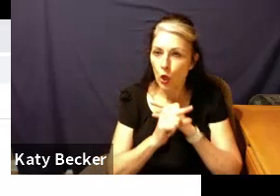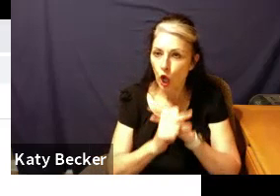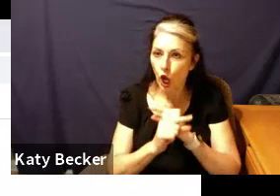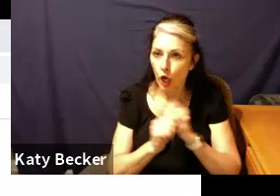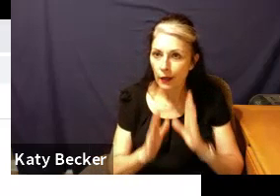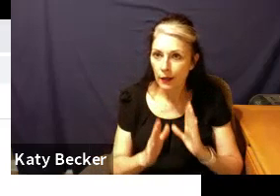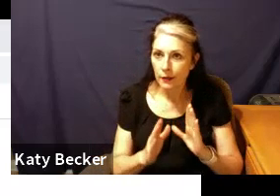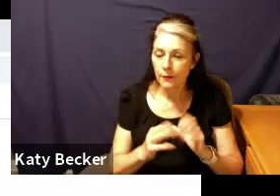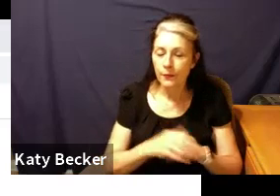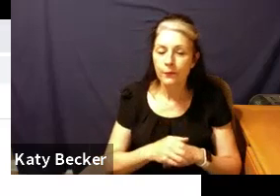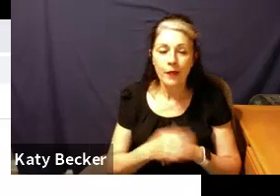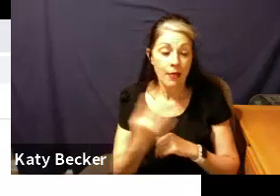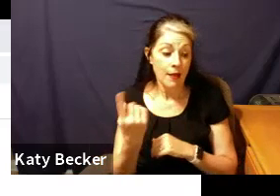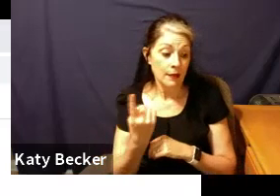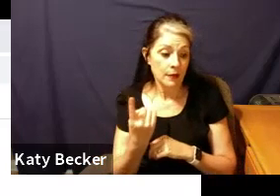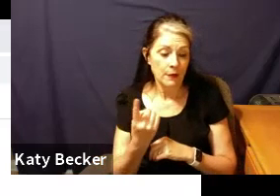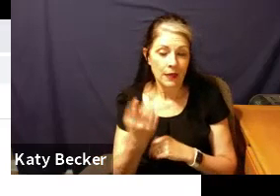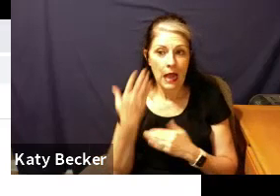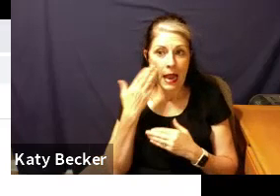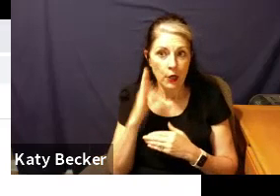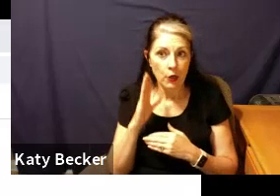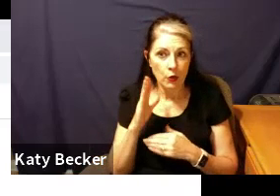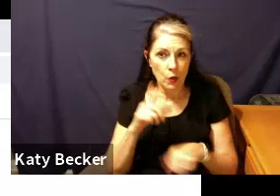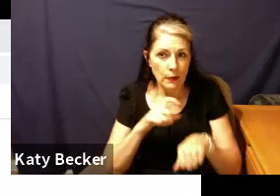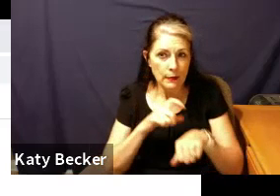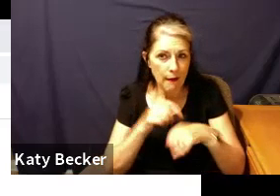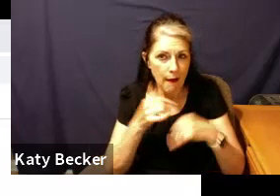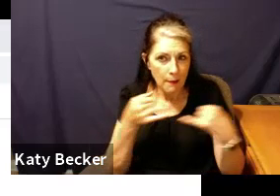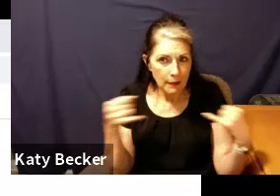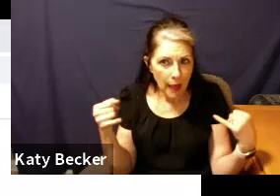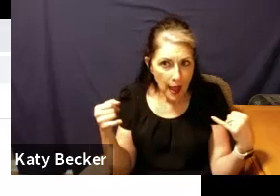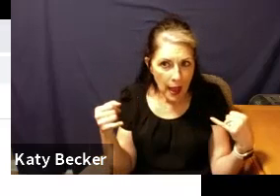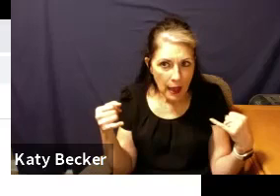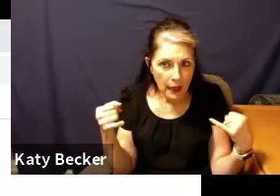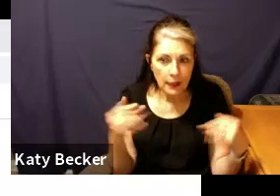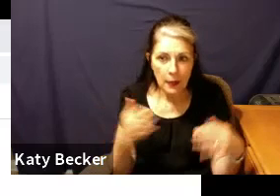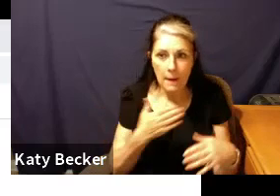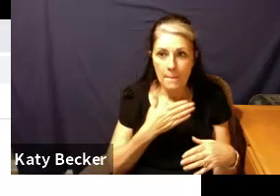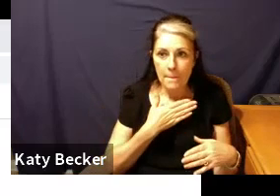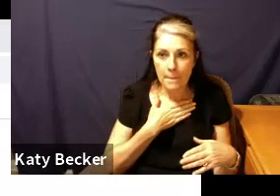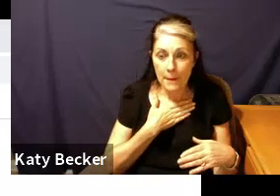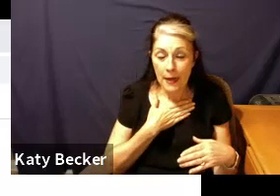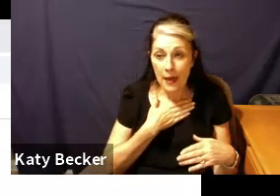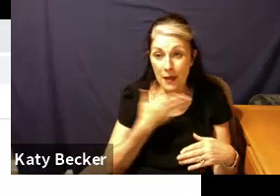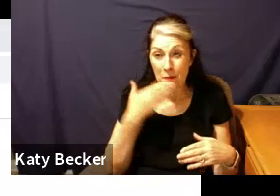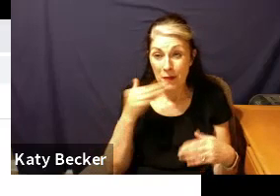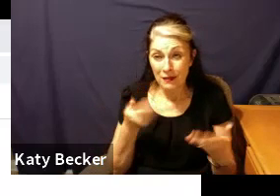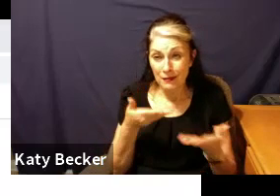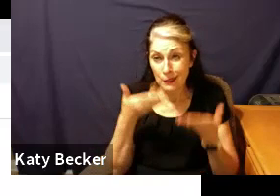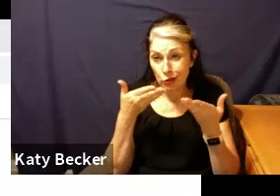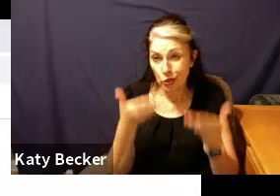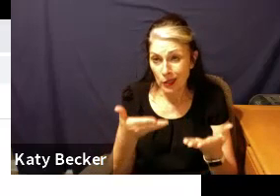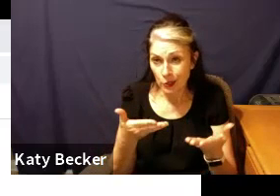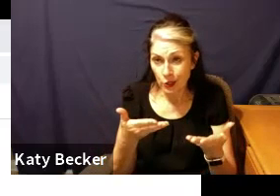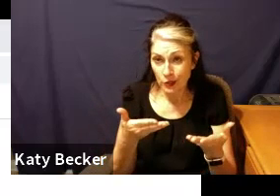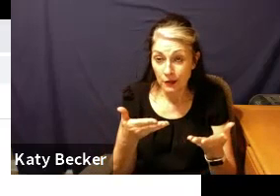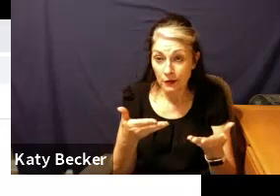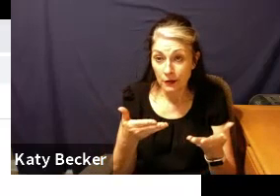That is something I don't know a timeline of. My best suggestion would be